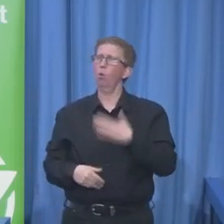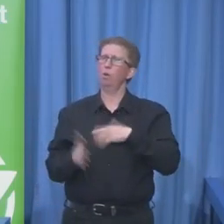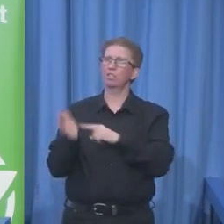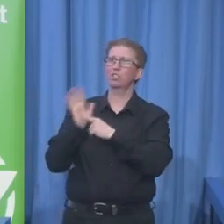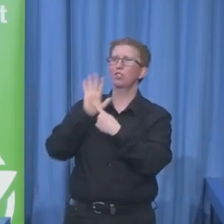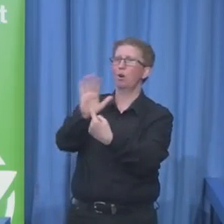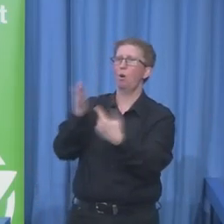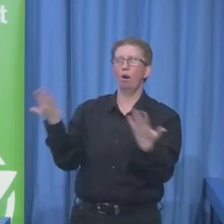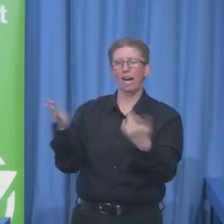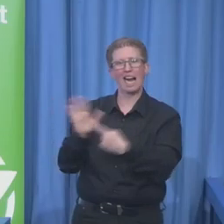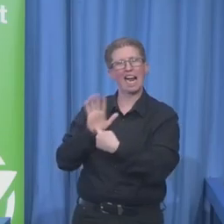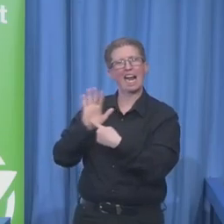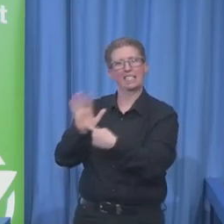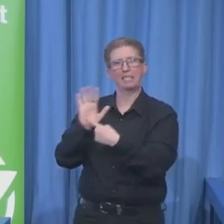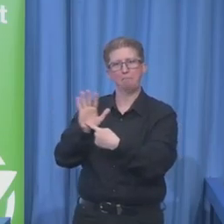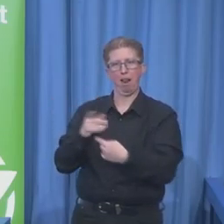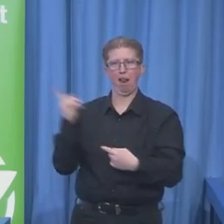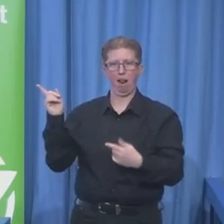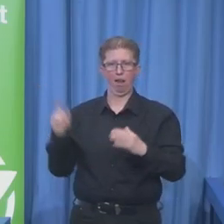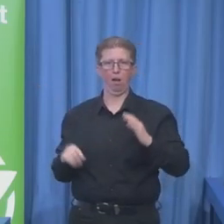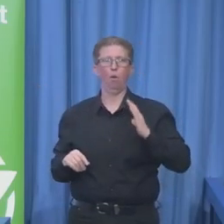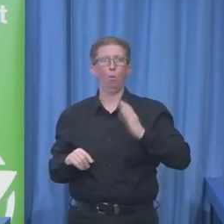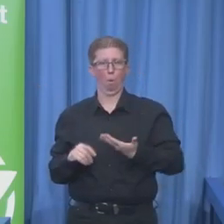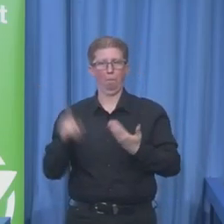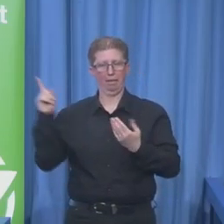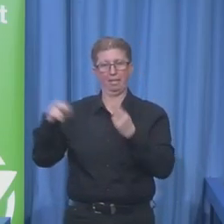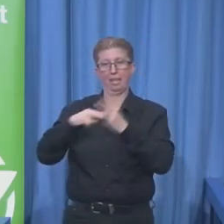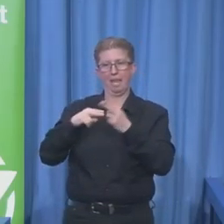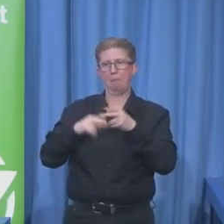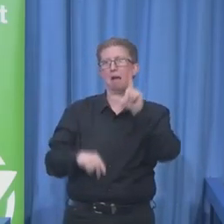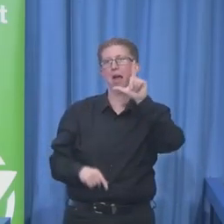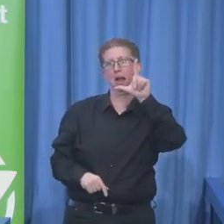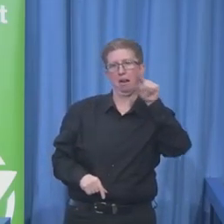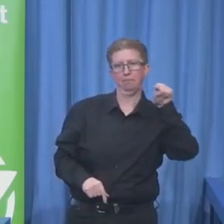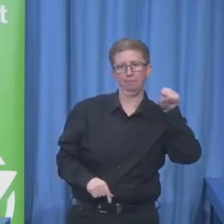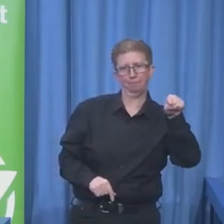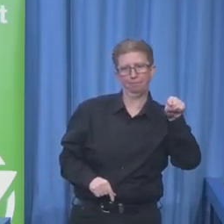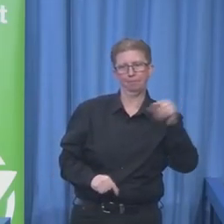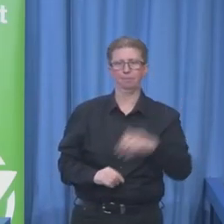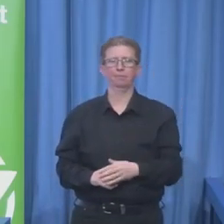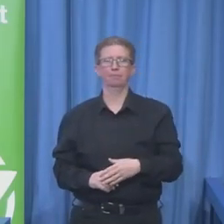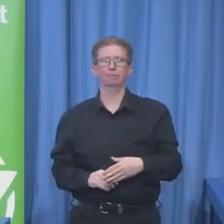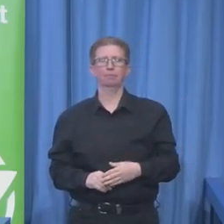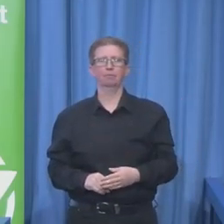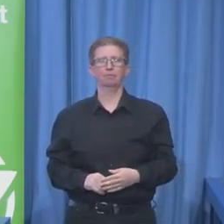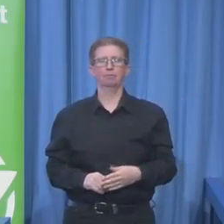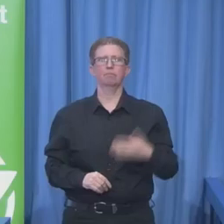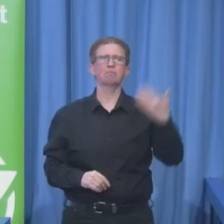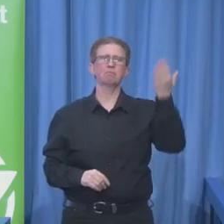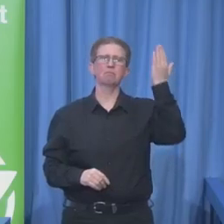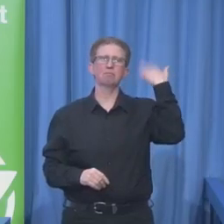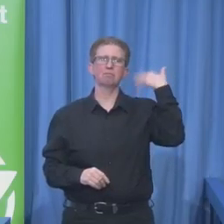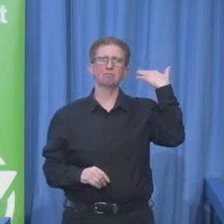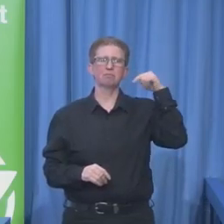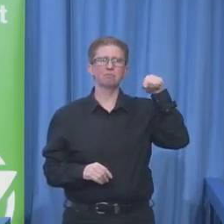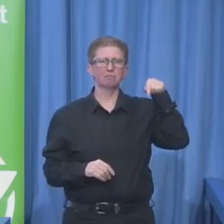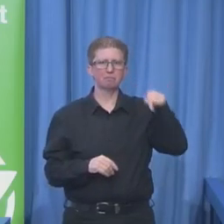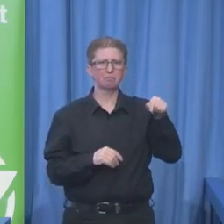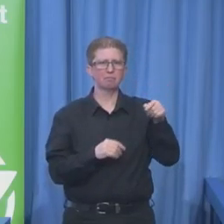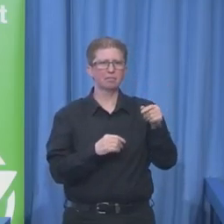factors of this approach. So Mrs. L had been working in specialized services and never had worked in the open labor